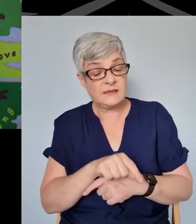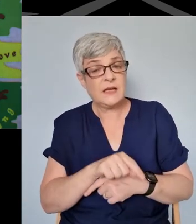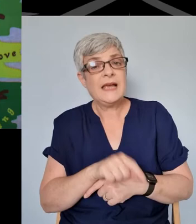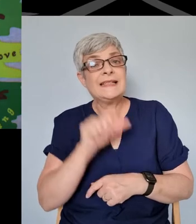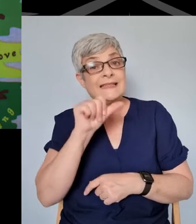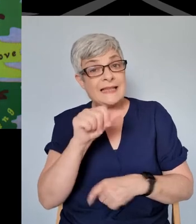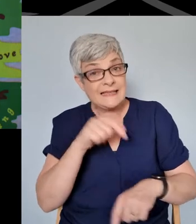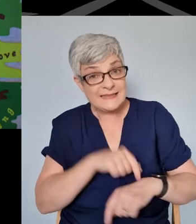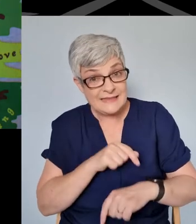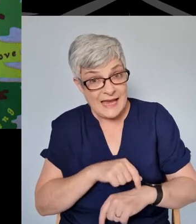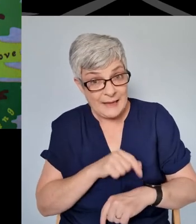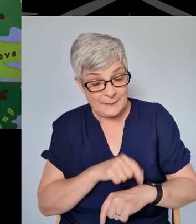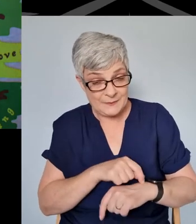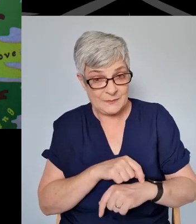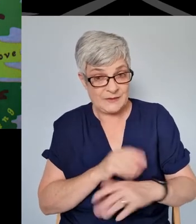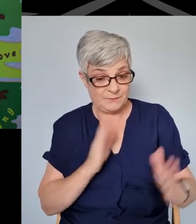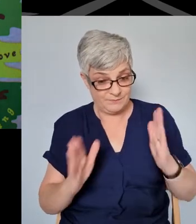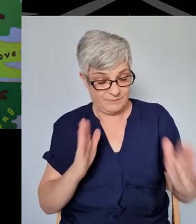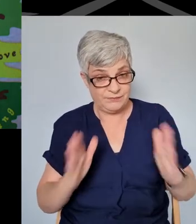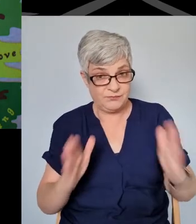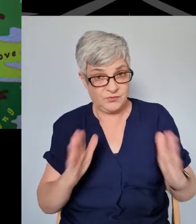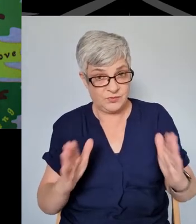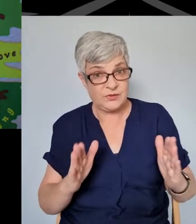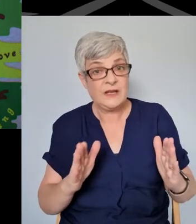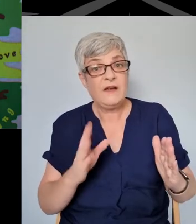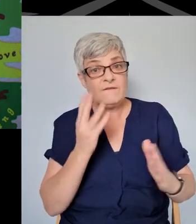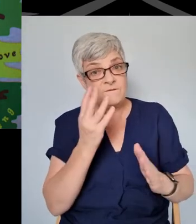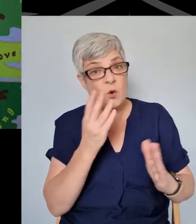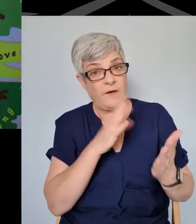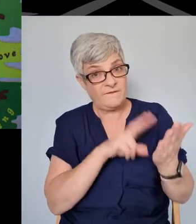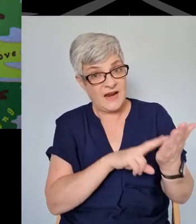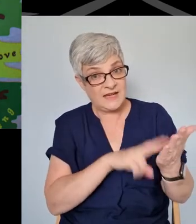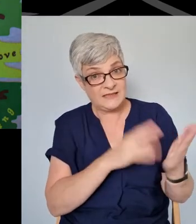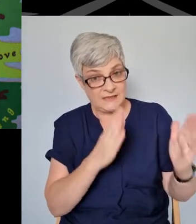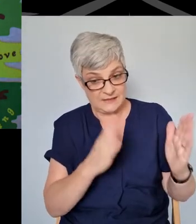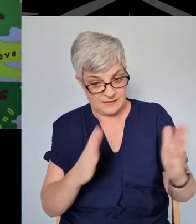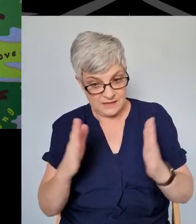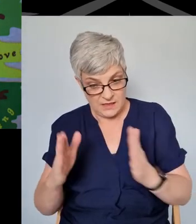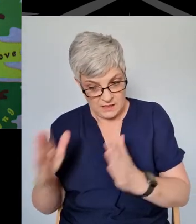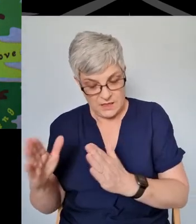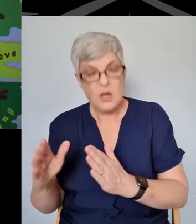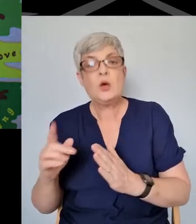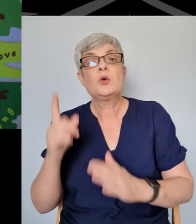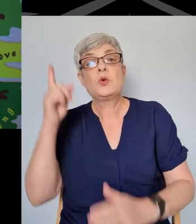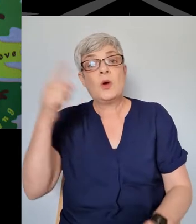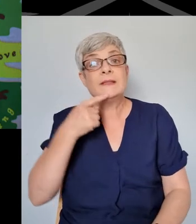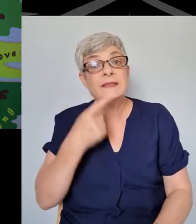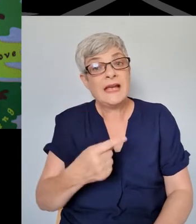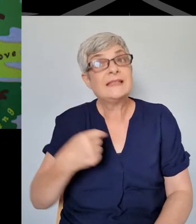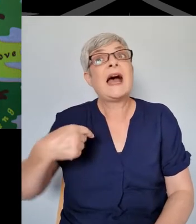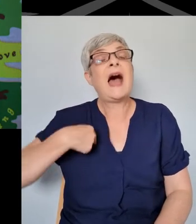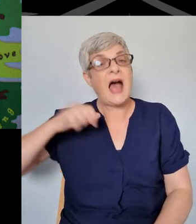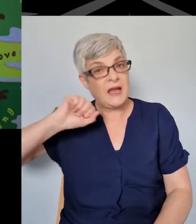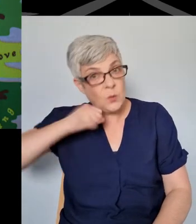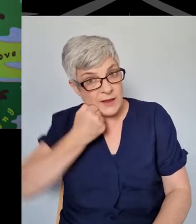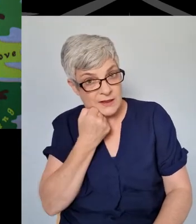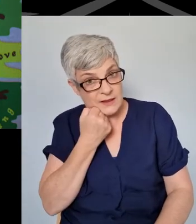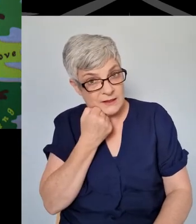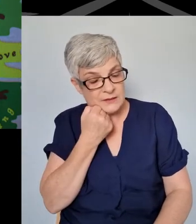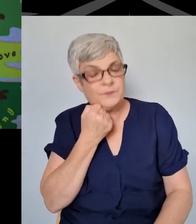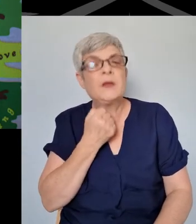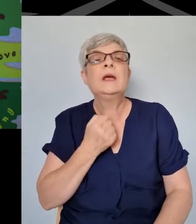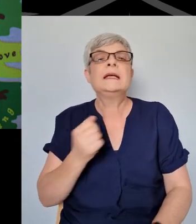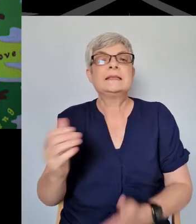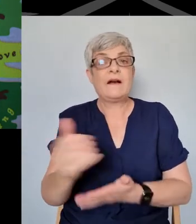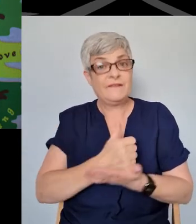six times between those four verses, God says, I will. Salvation is his work.